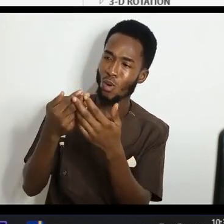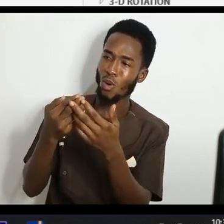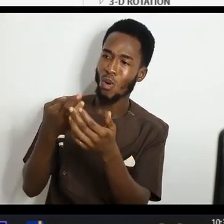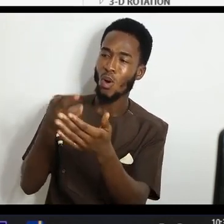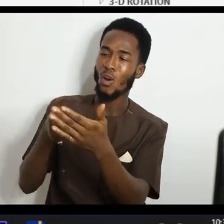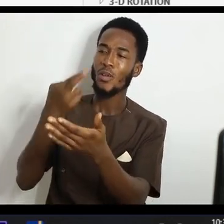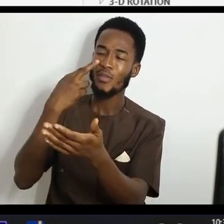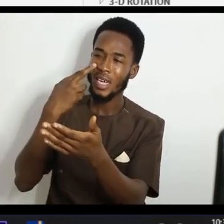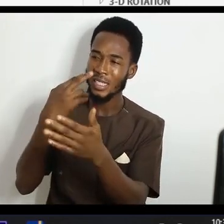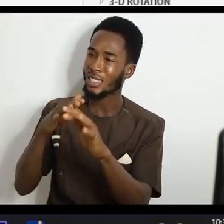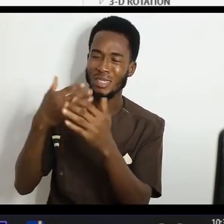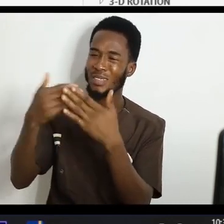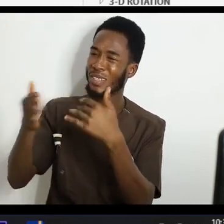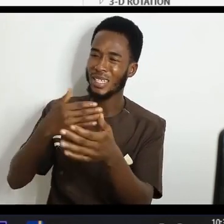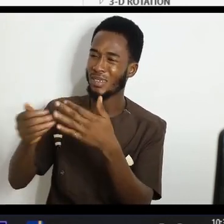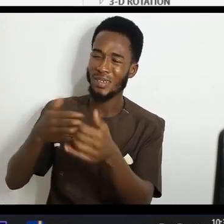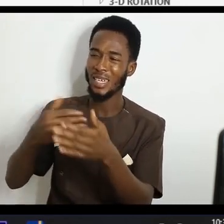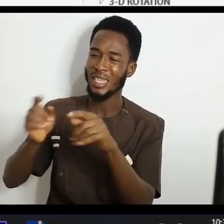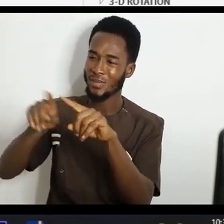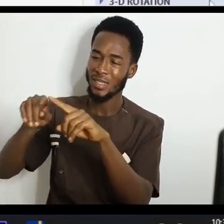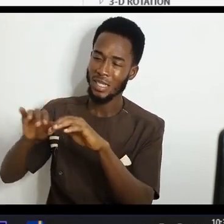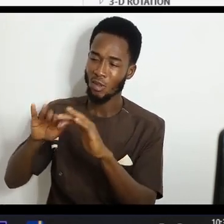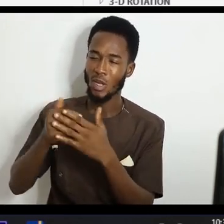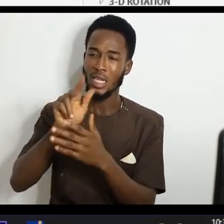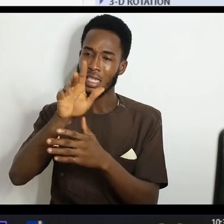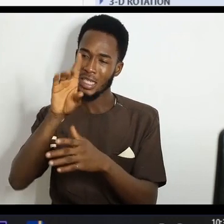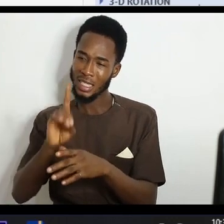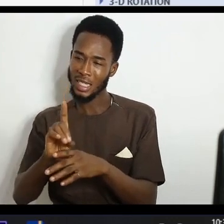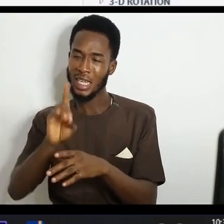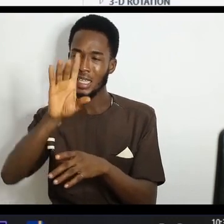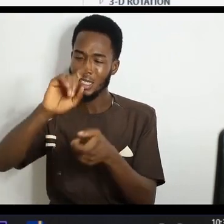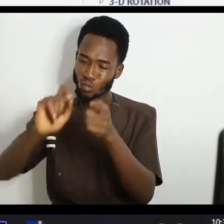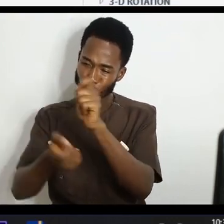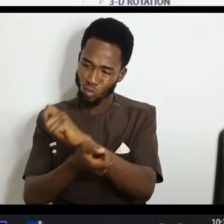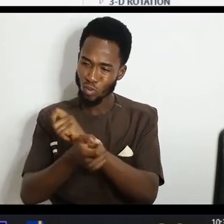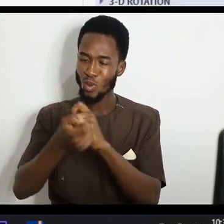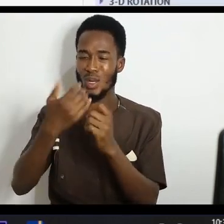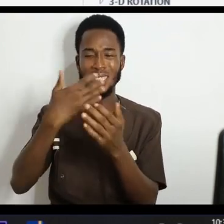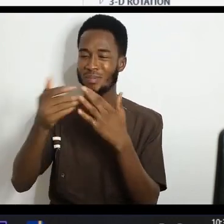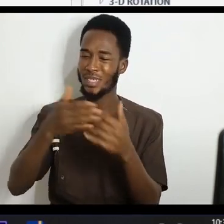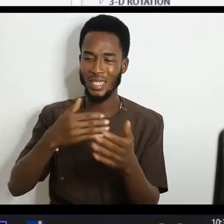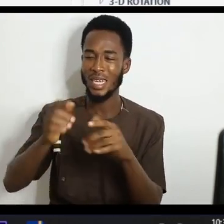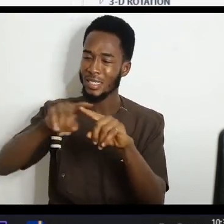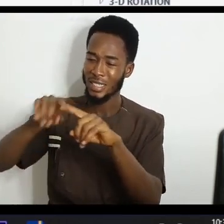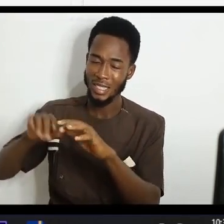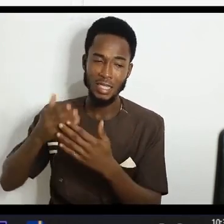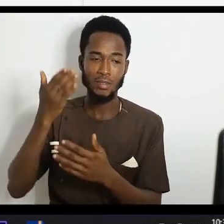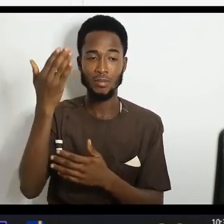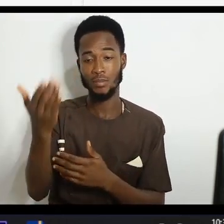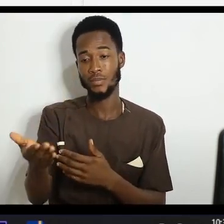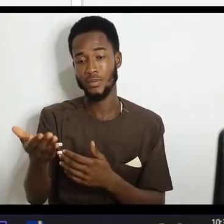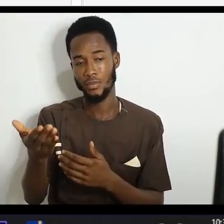reflection, glow, soft edges, 3D format, 3D rotation, artist effect. You can find